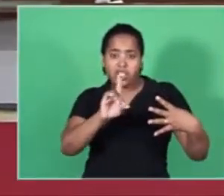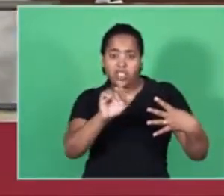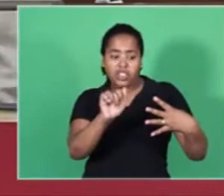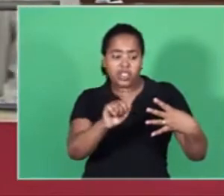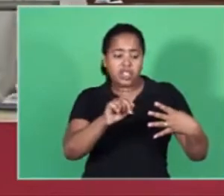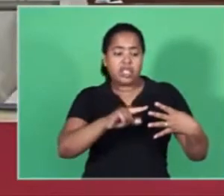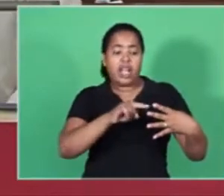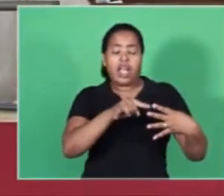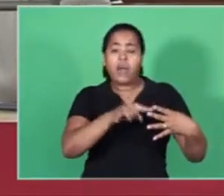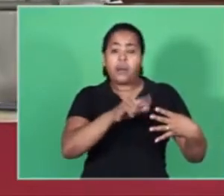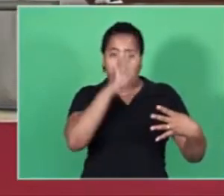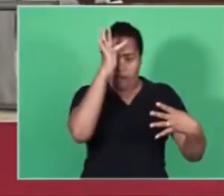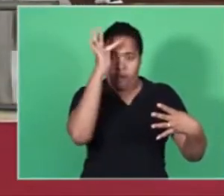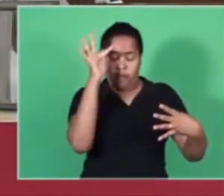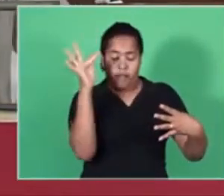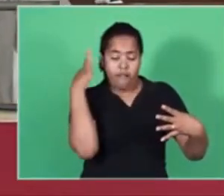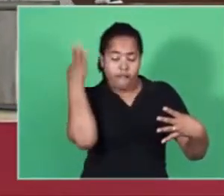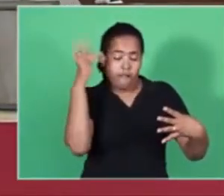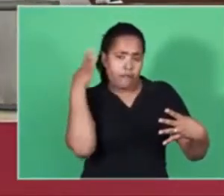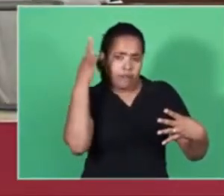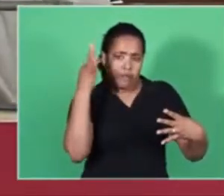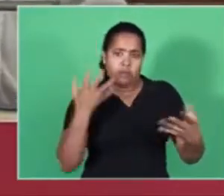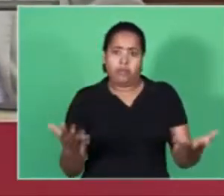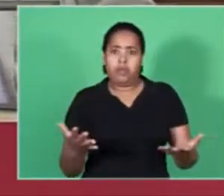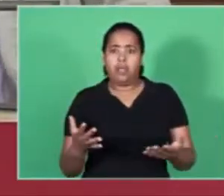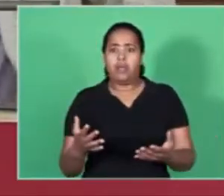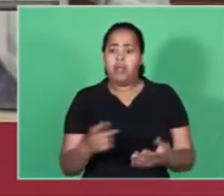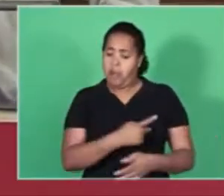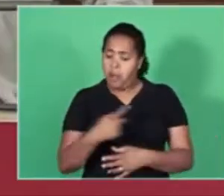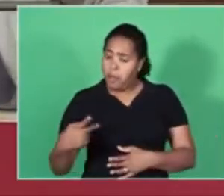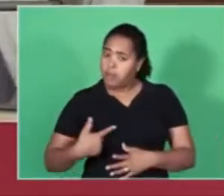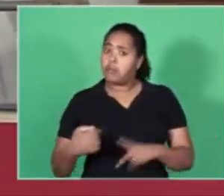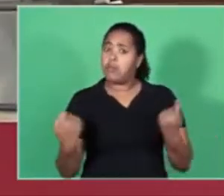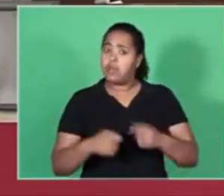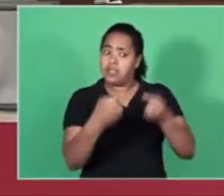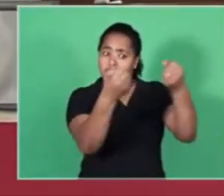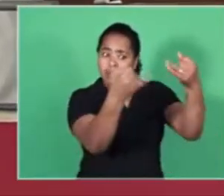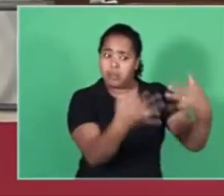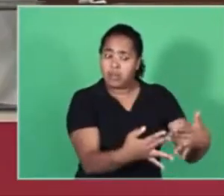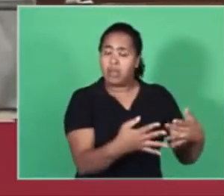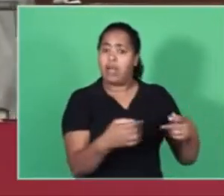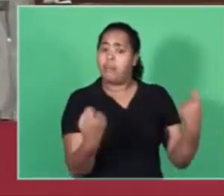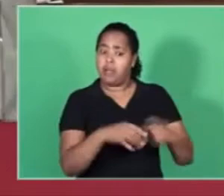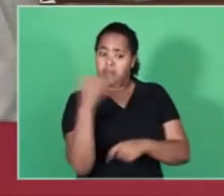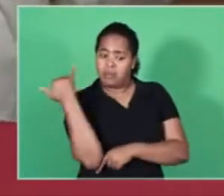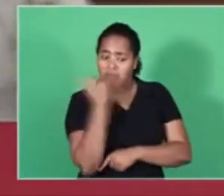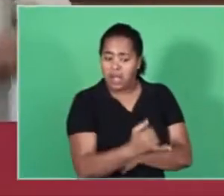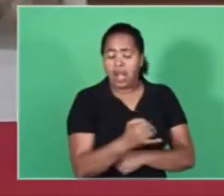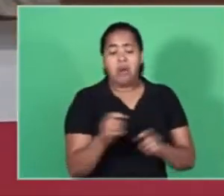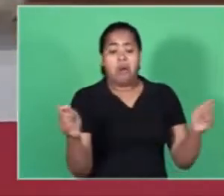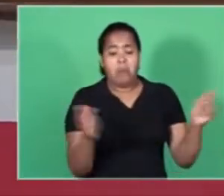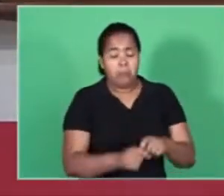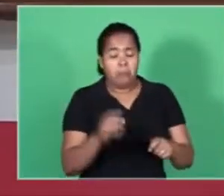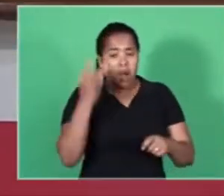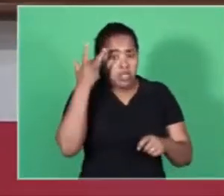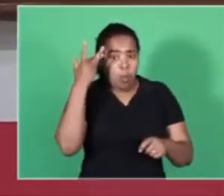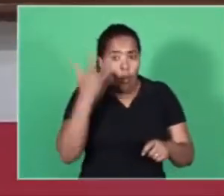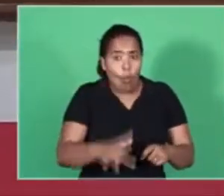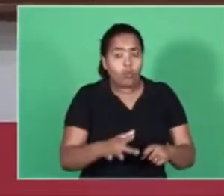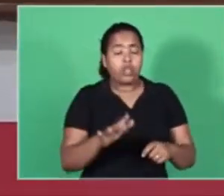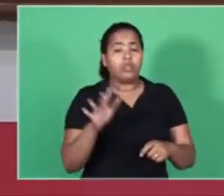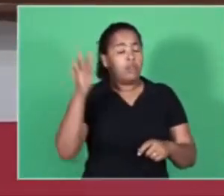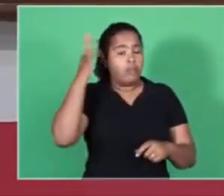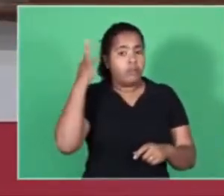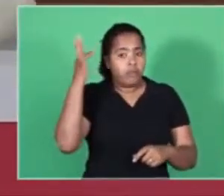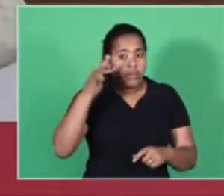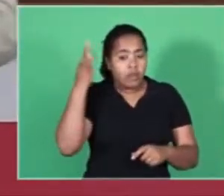It's philosophy. The pastor needs to say that. The pastor may not know understand